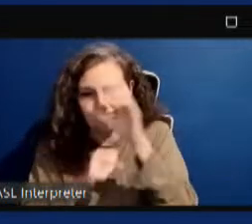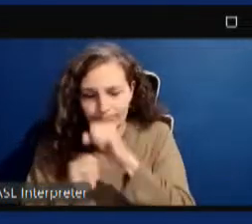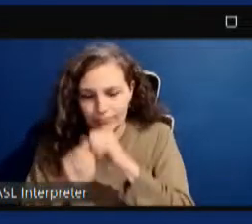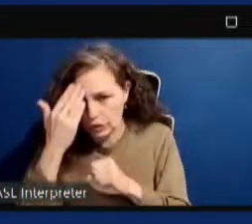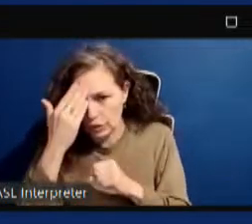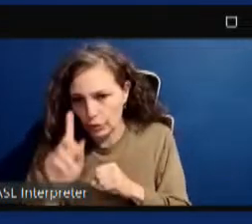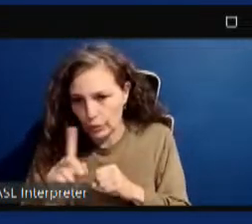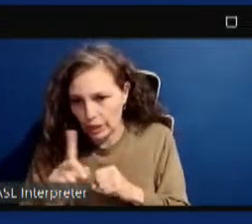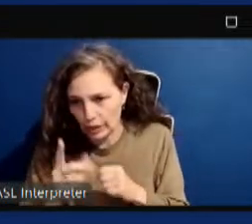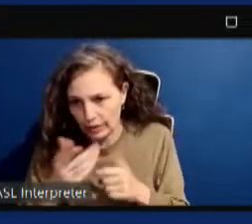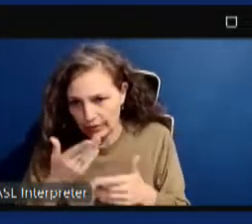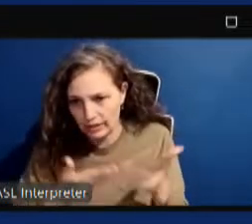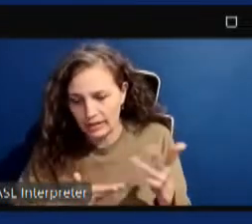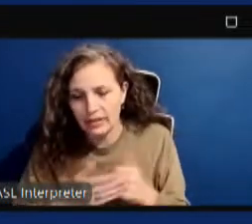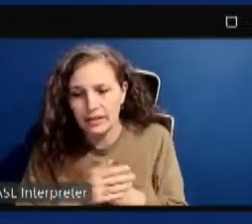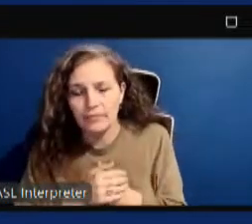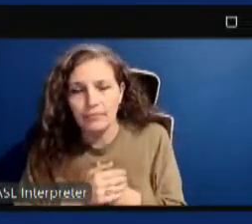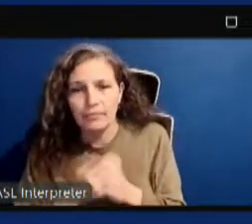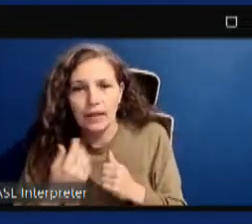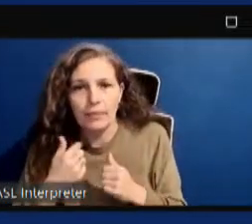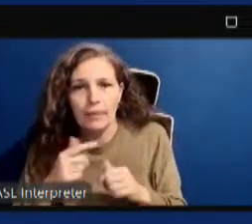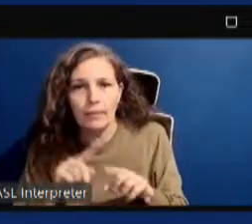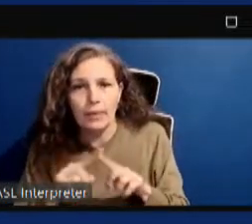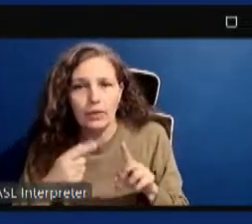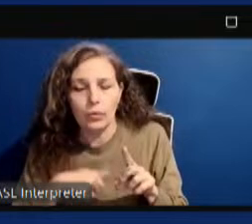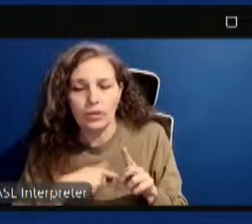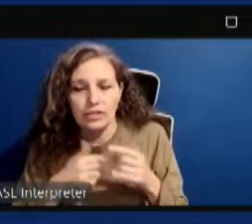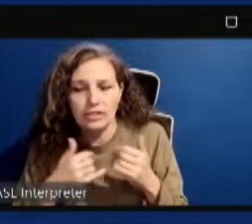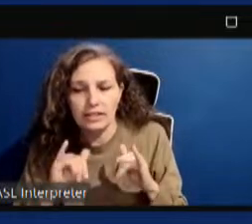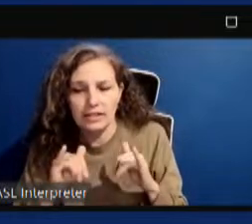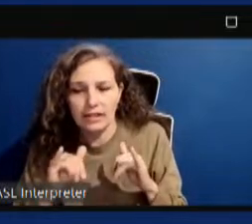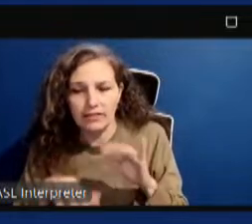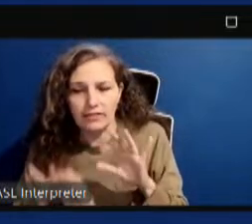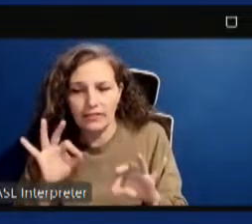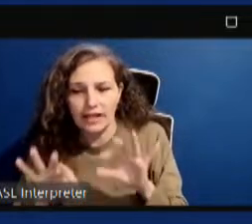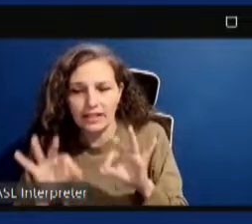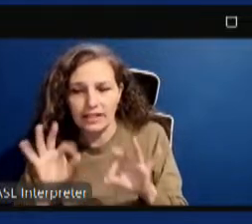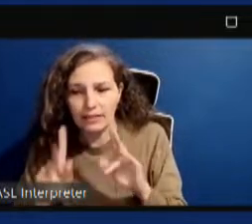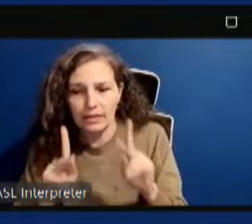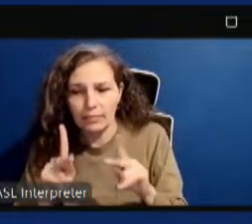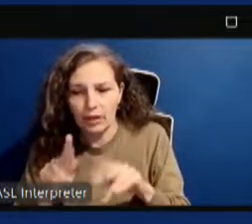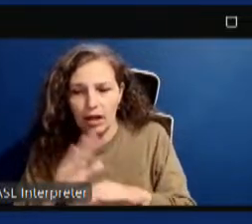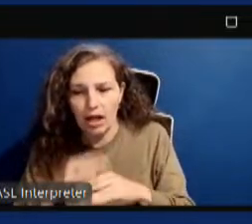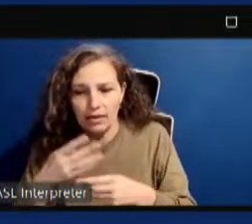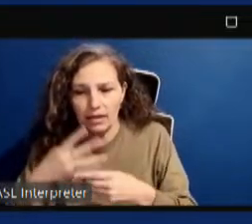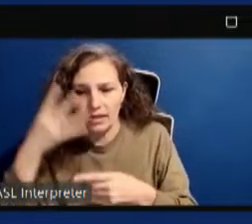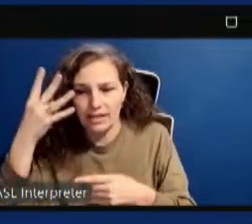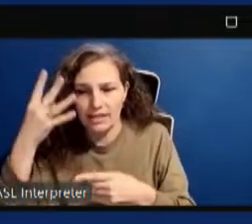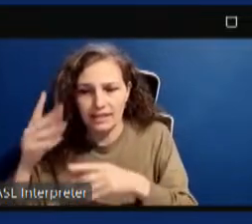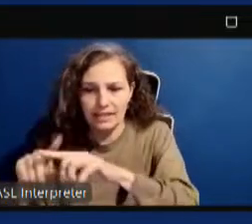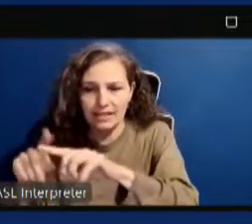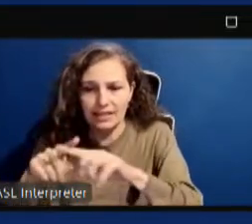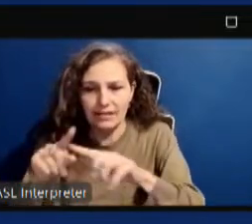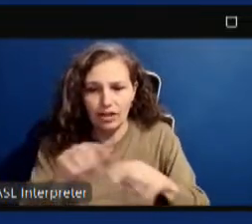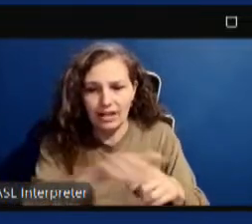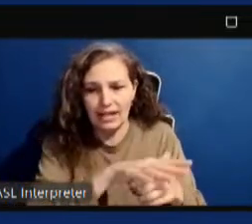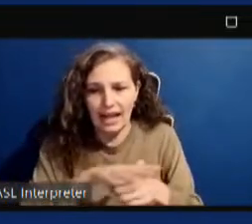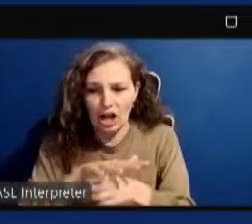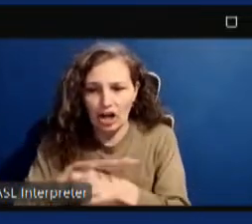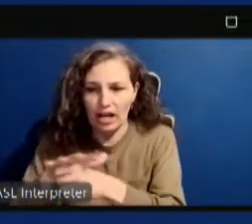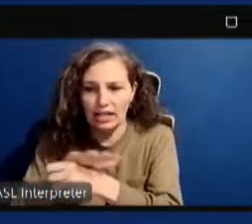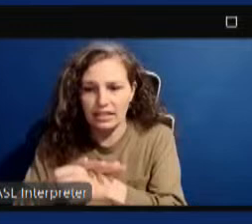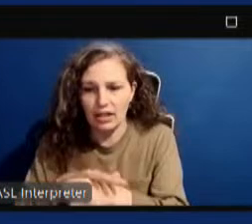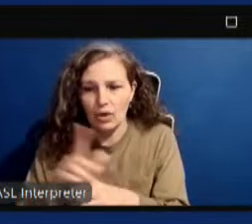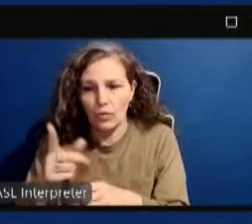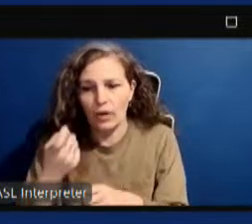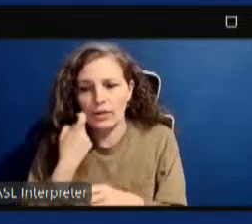However, we are still finding missing persons that are on the list in different areas. The latest